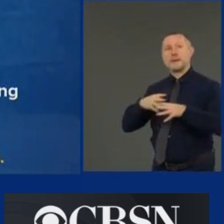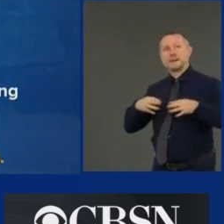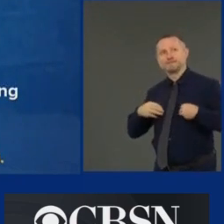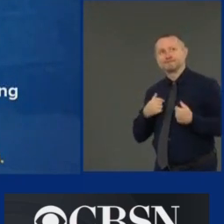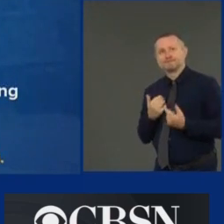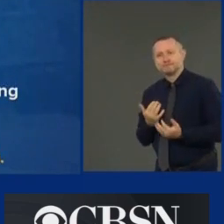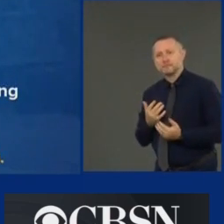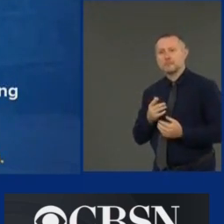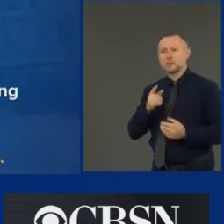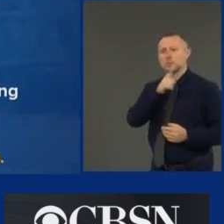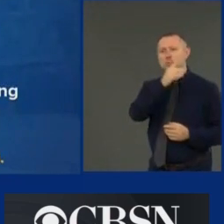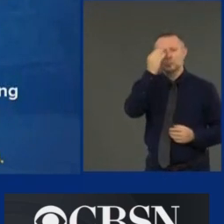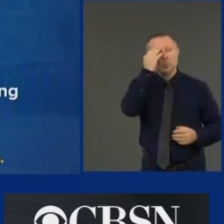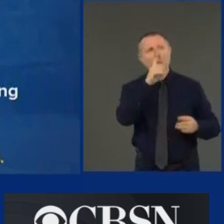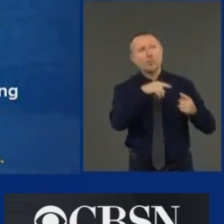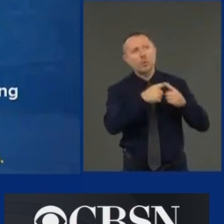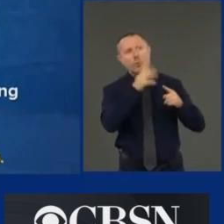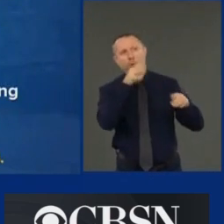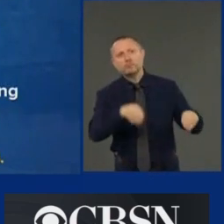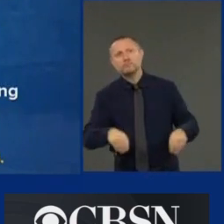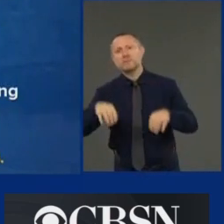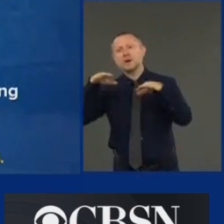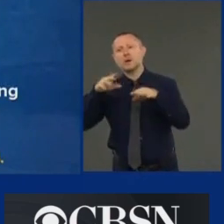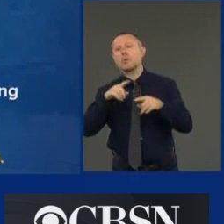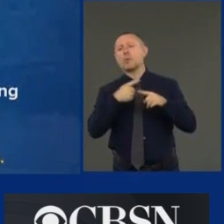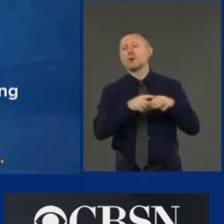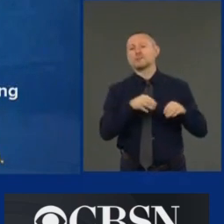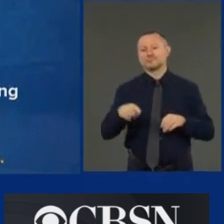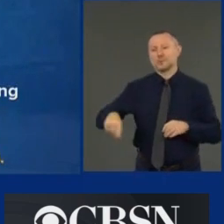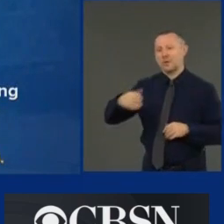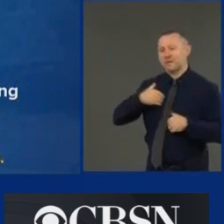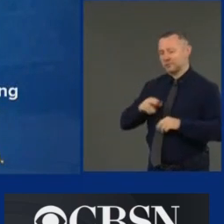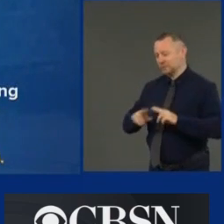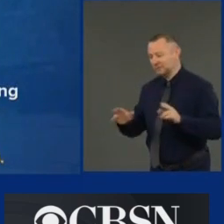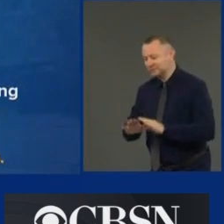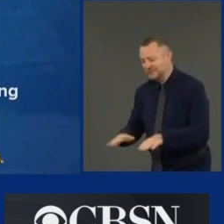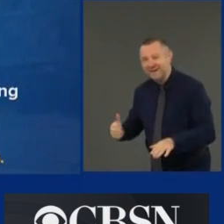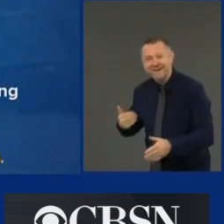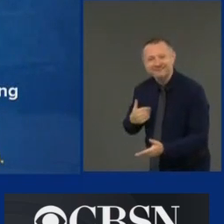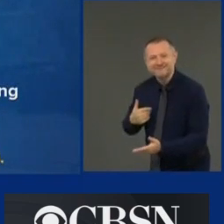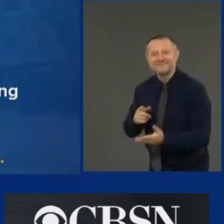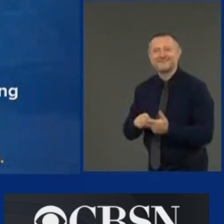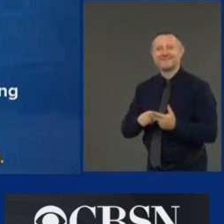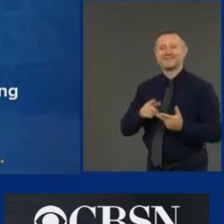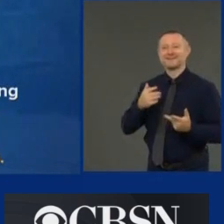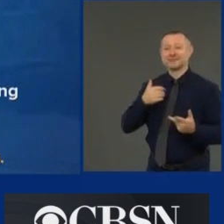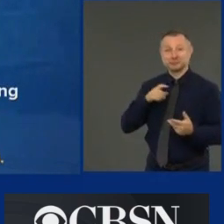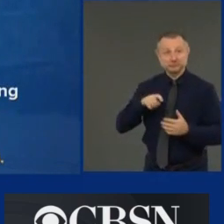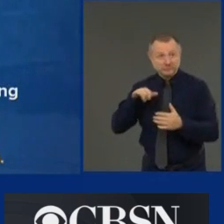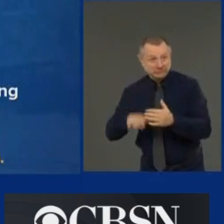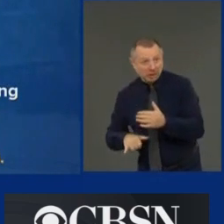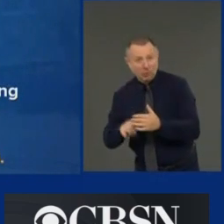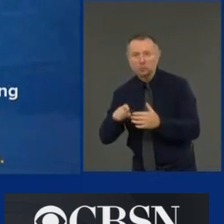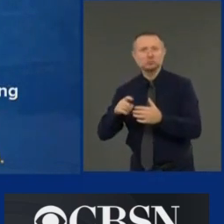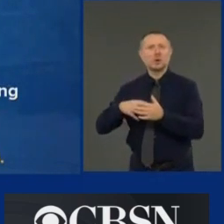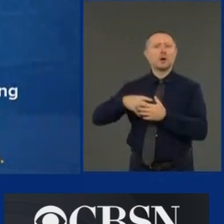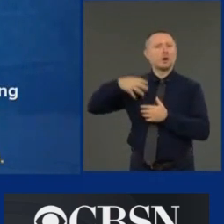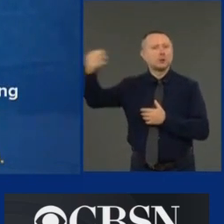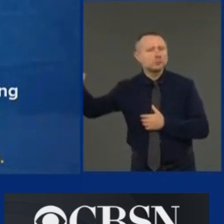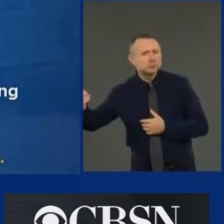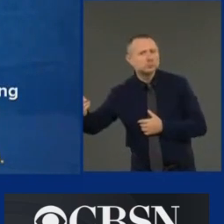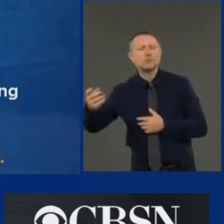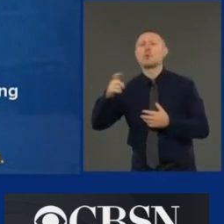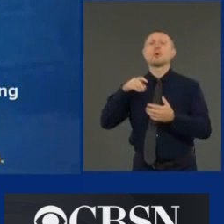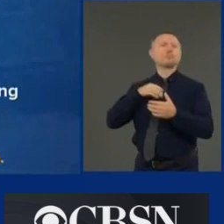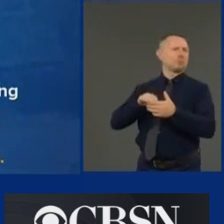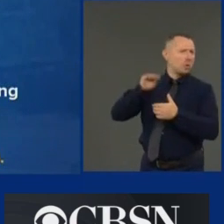comes back. I have children in the house. I need to know if I should stay in my house, if I should leave, if it's 1